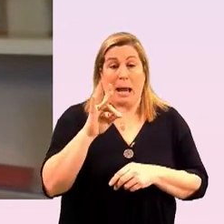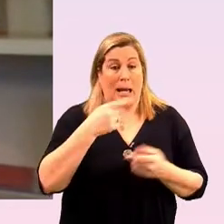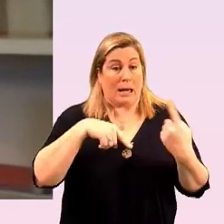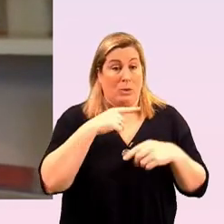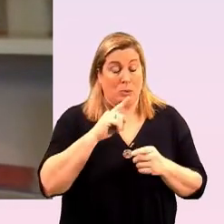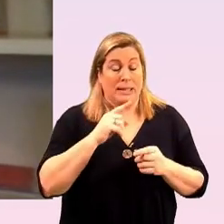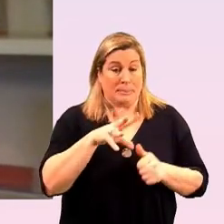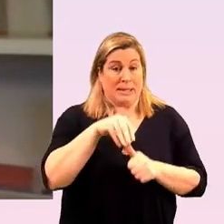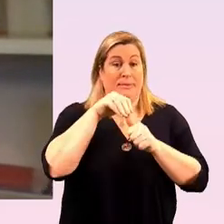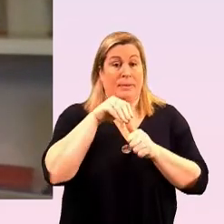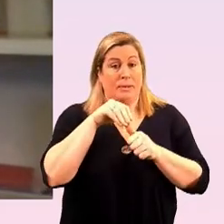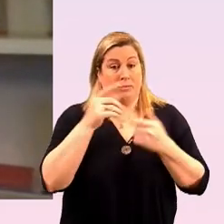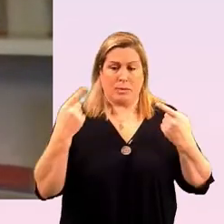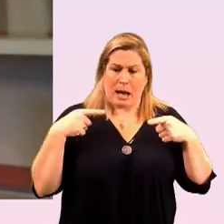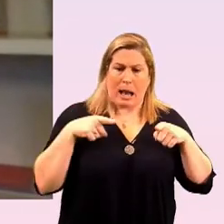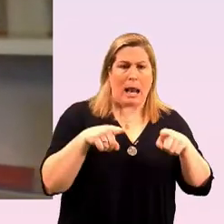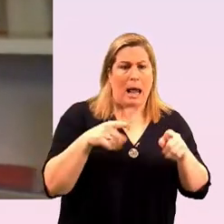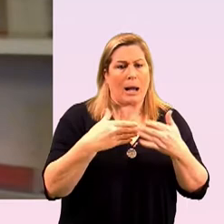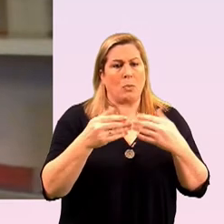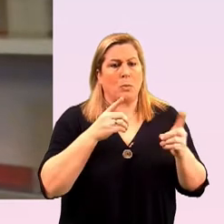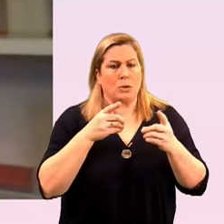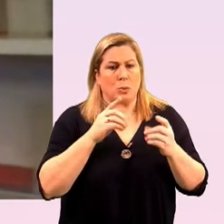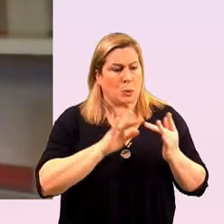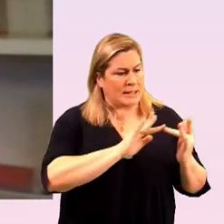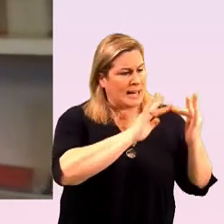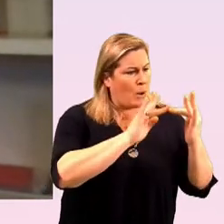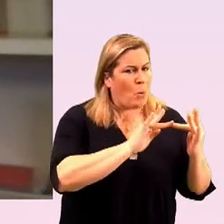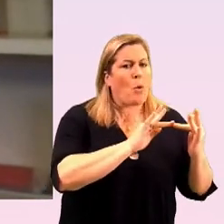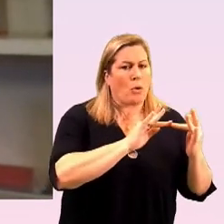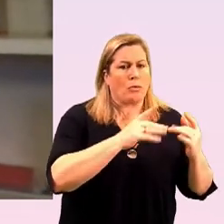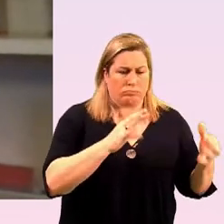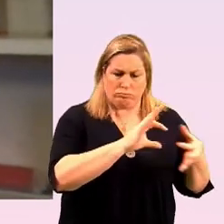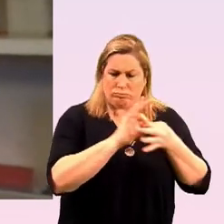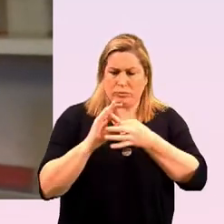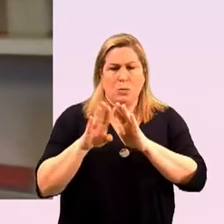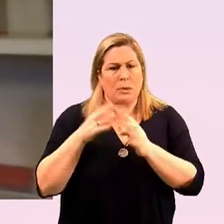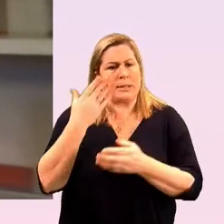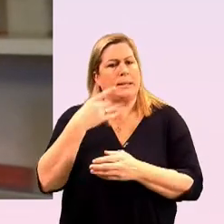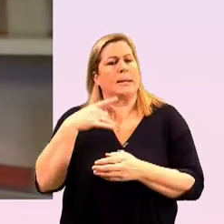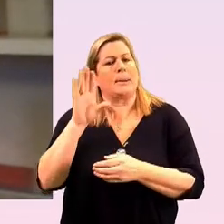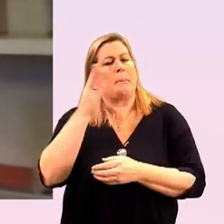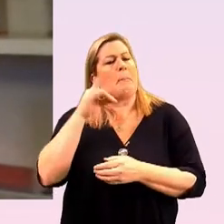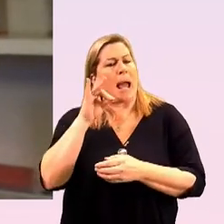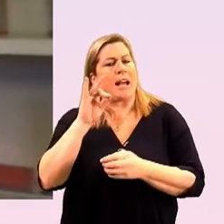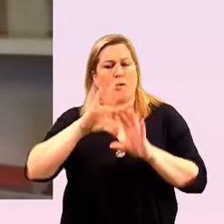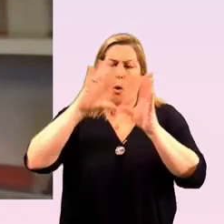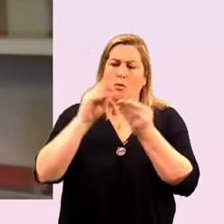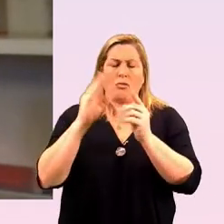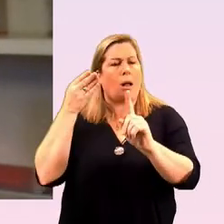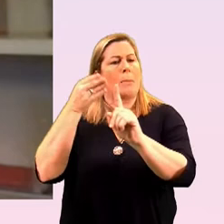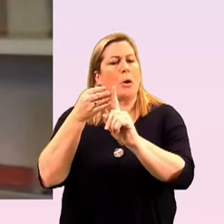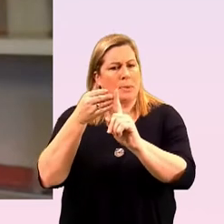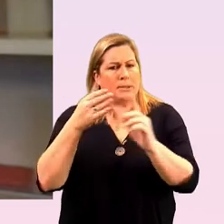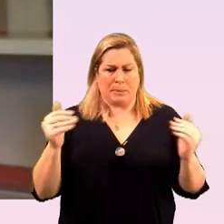I suppose, aligned what we do in the network to the bank's overall purpose. You